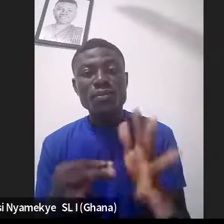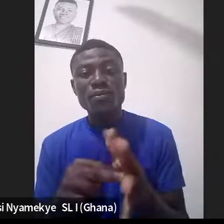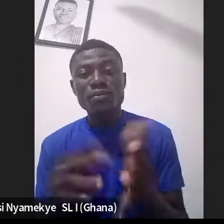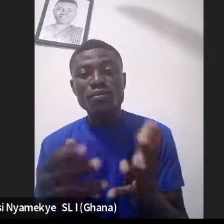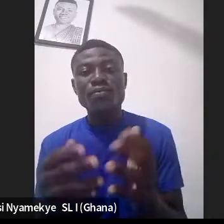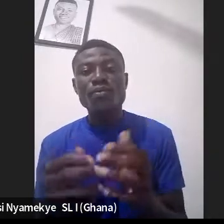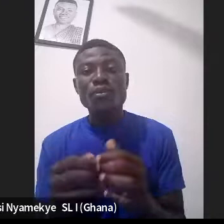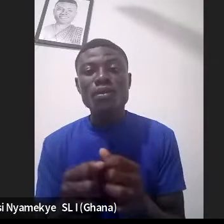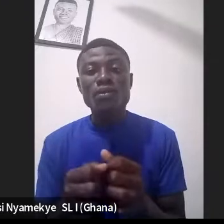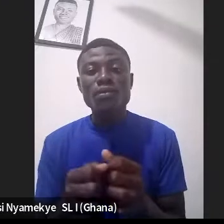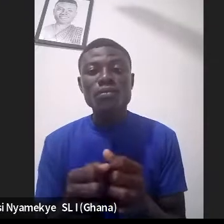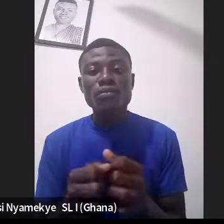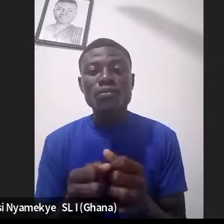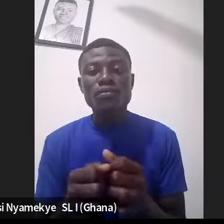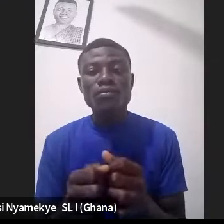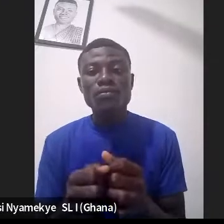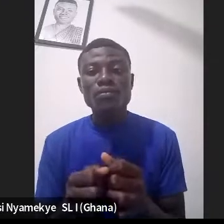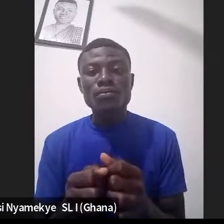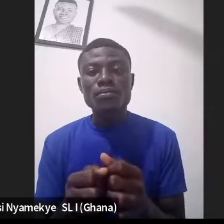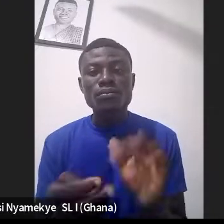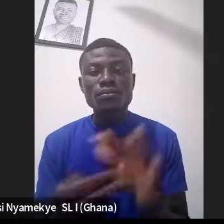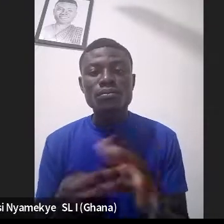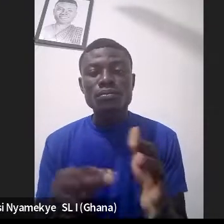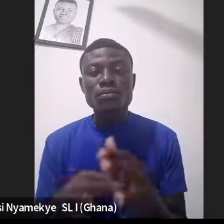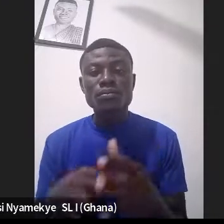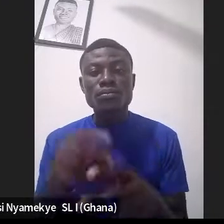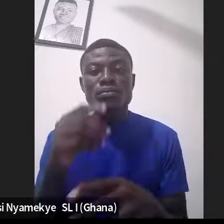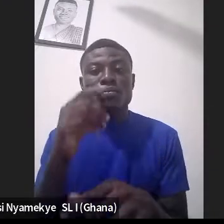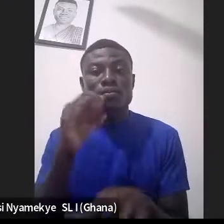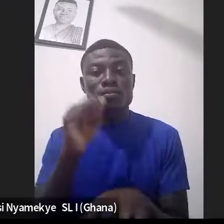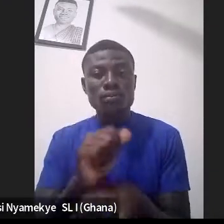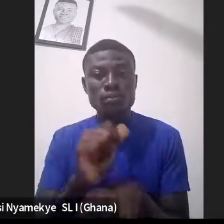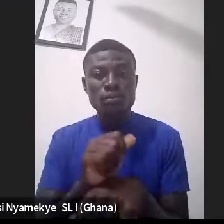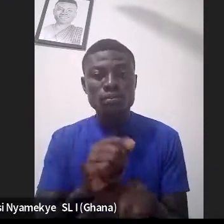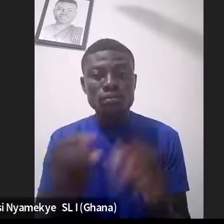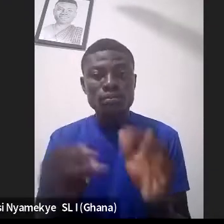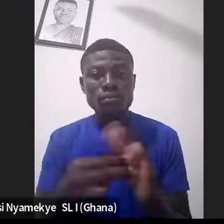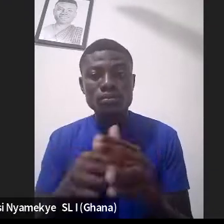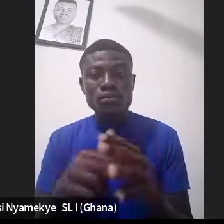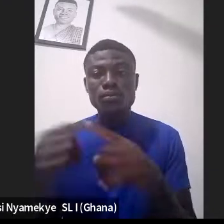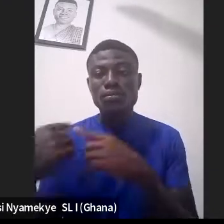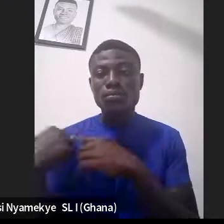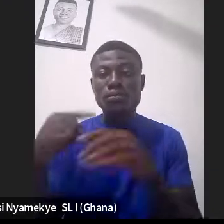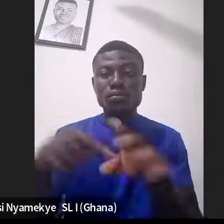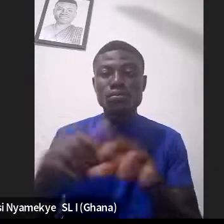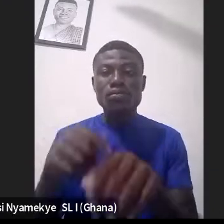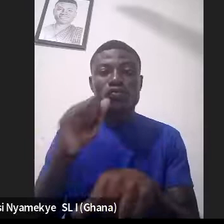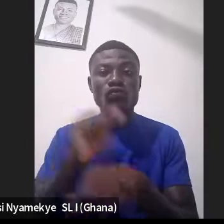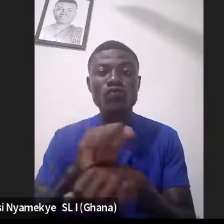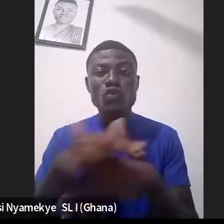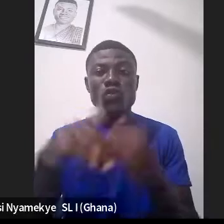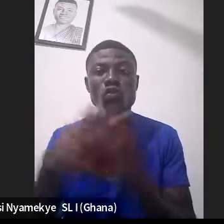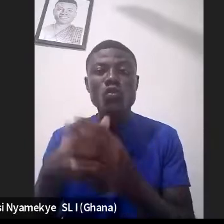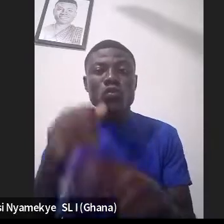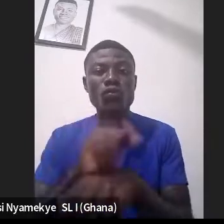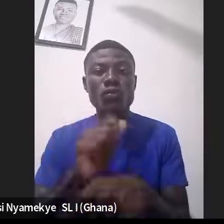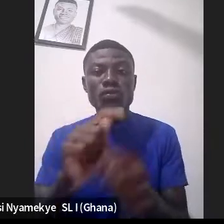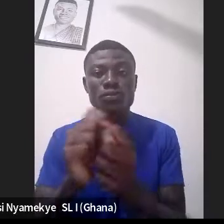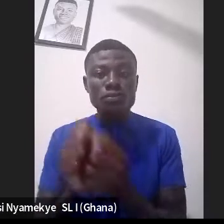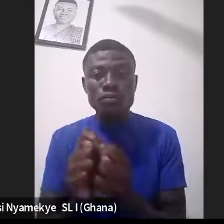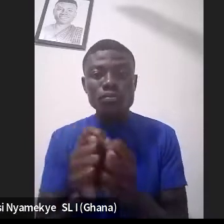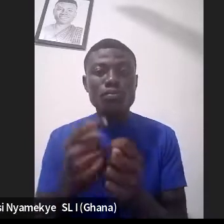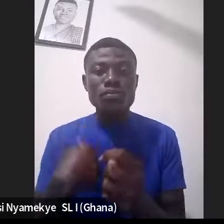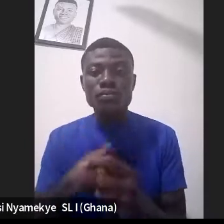been definitely a journey, I have to say. As I said, you never want your children to